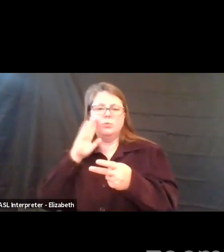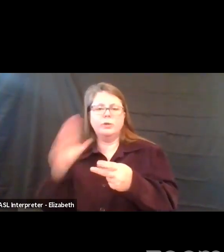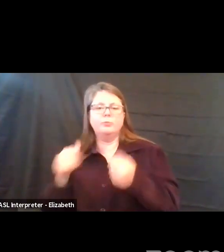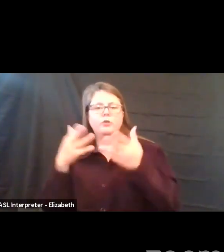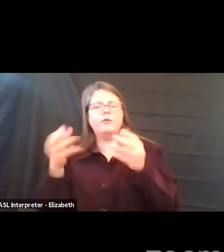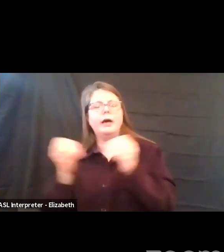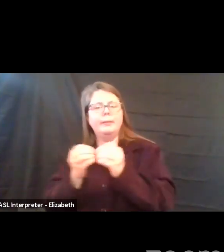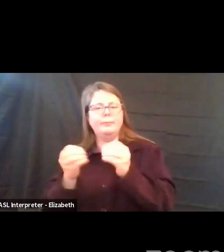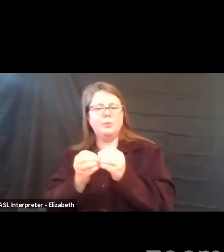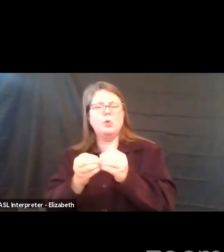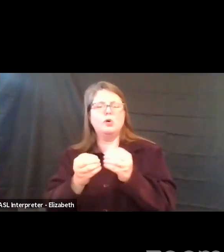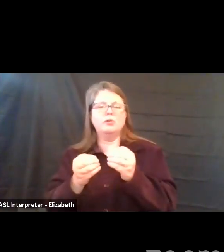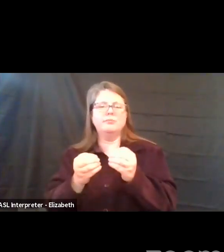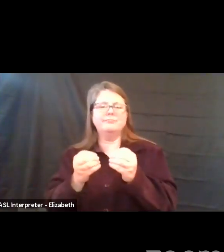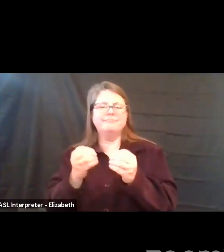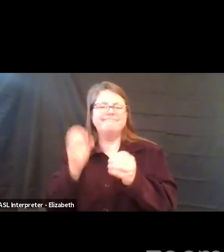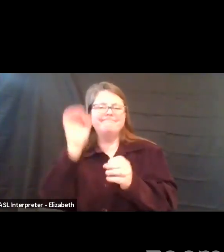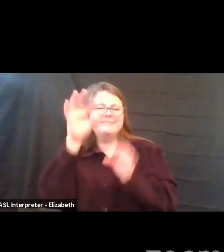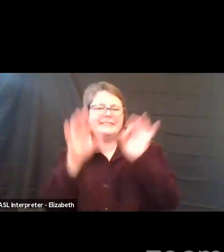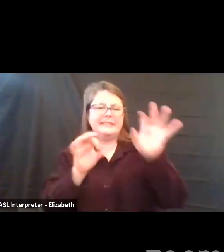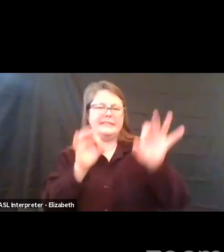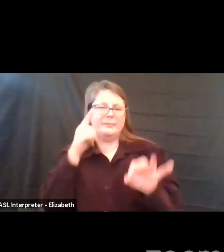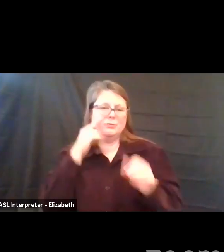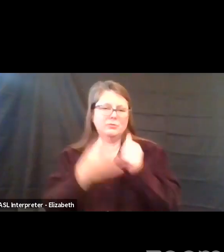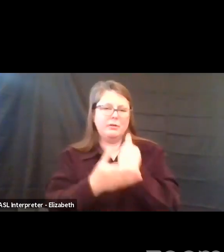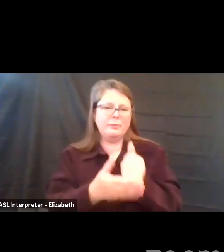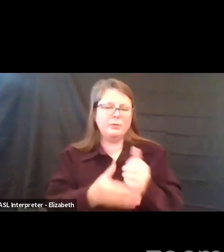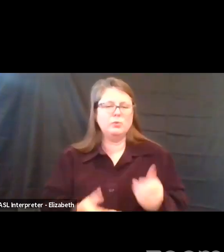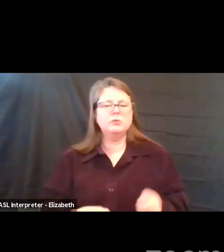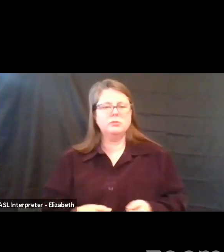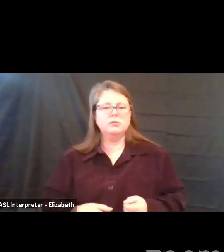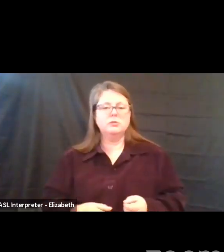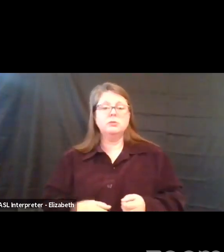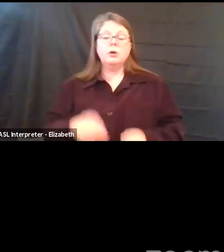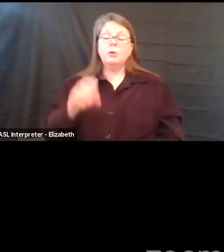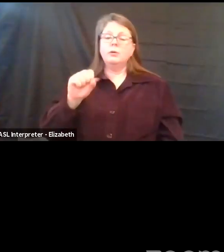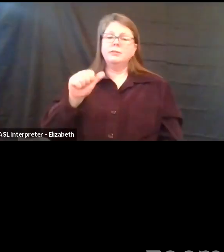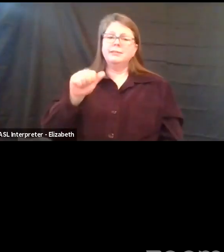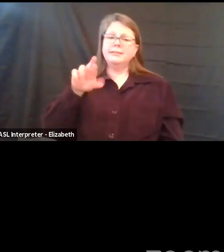Sarah, how do you go about even applying for FEMA and what should you expect?